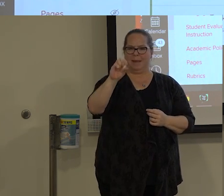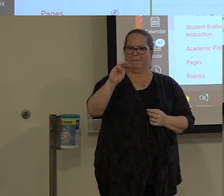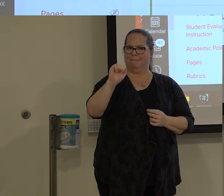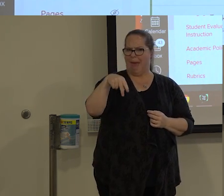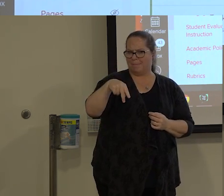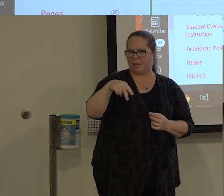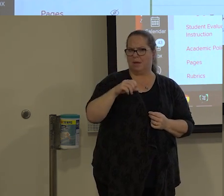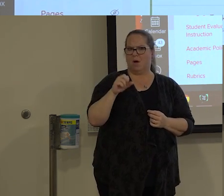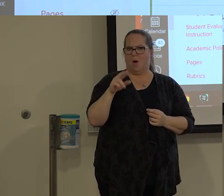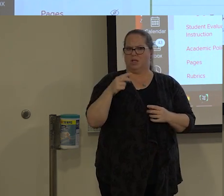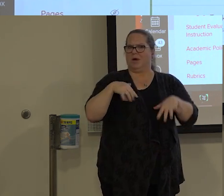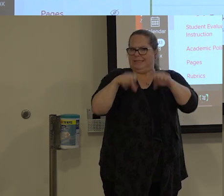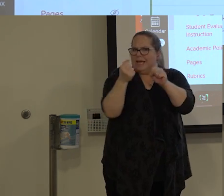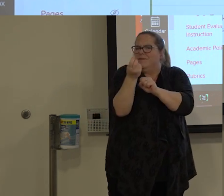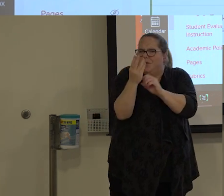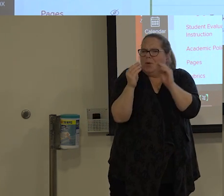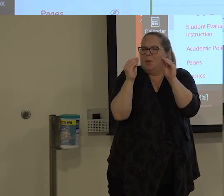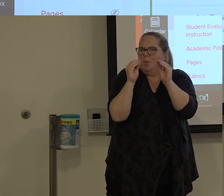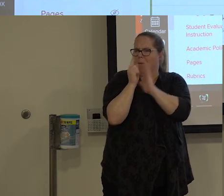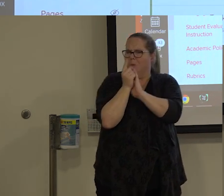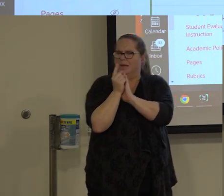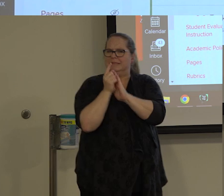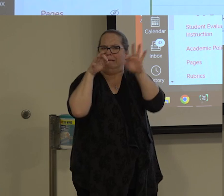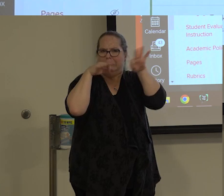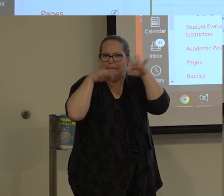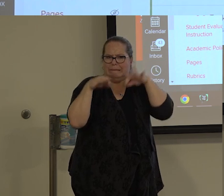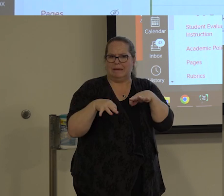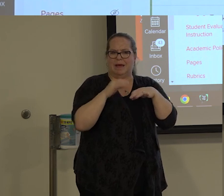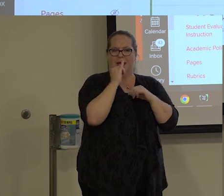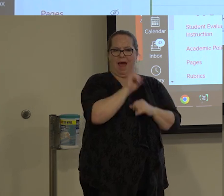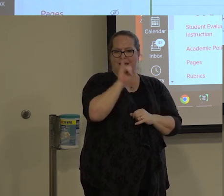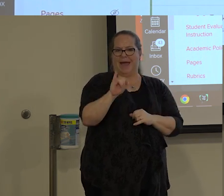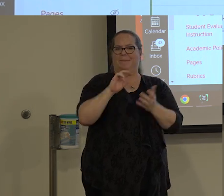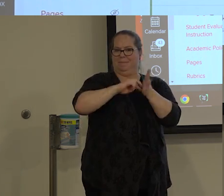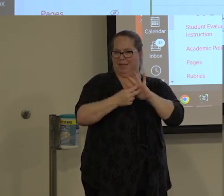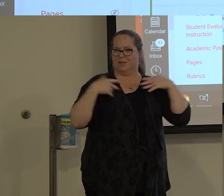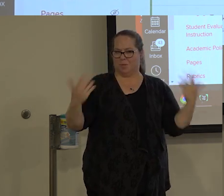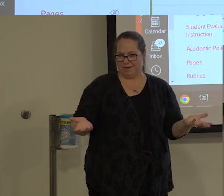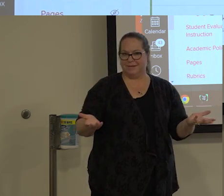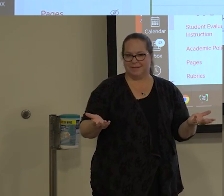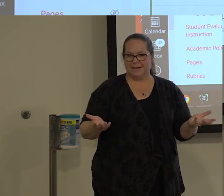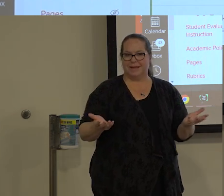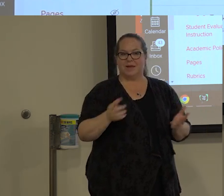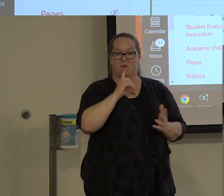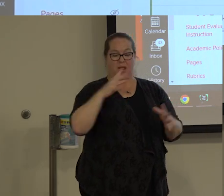packet. So I'm going to take a few moments to go over what individualized instruction actually is. In essence,